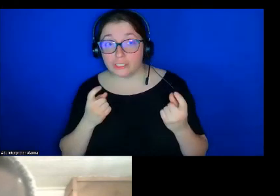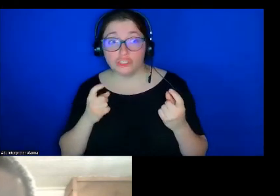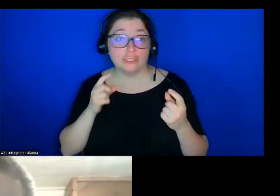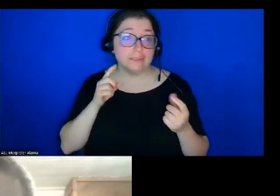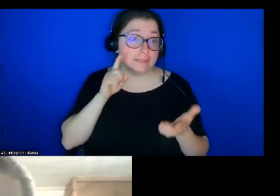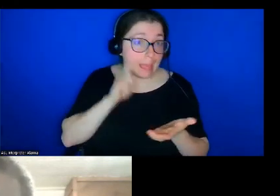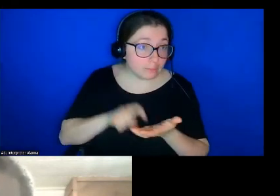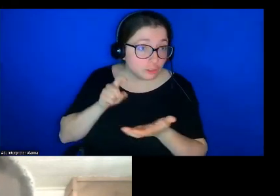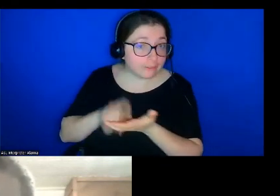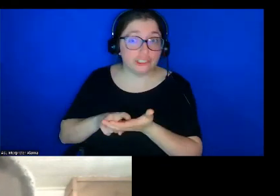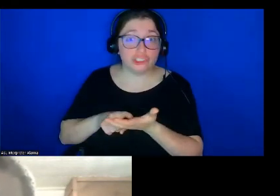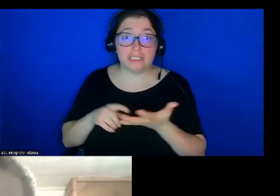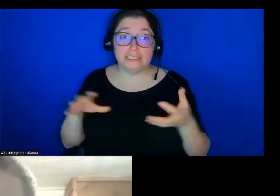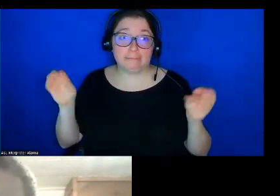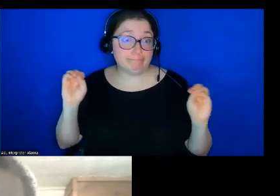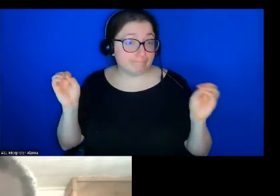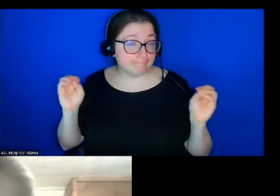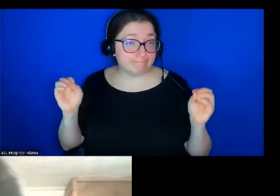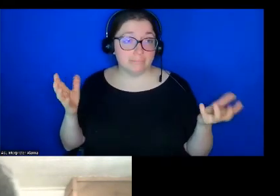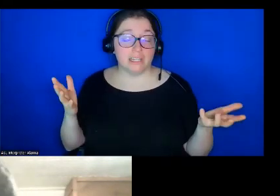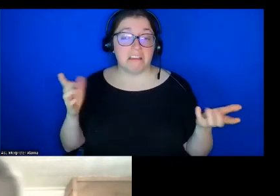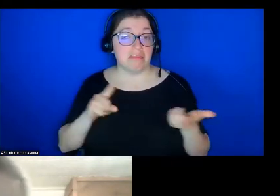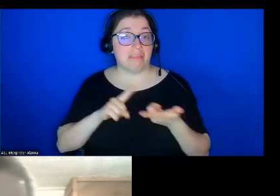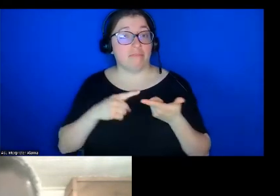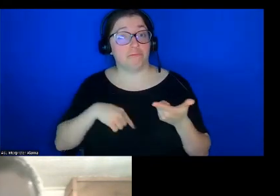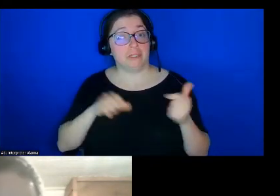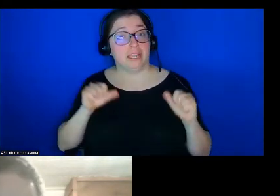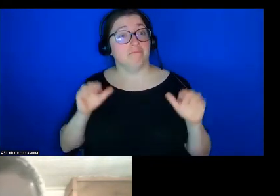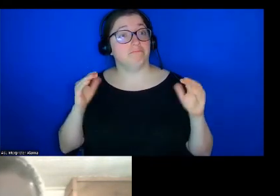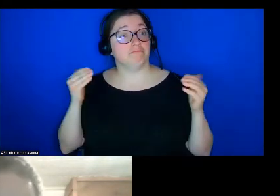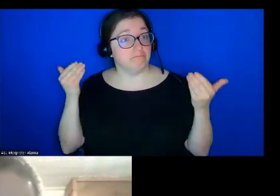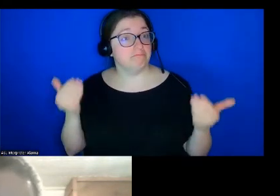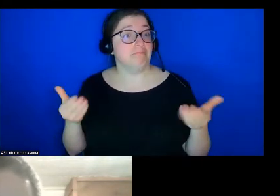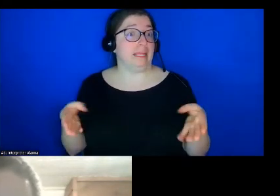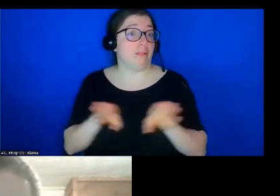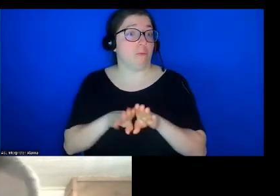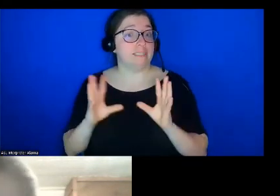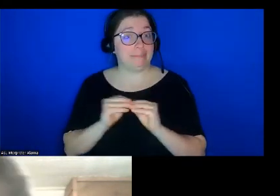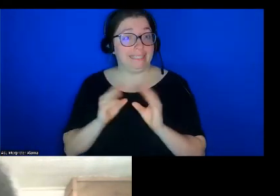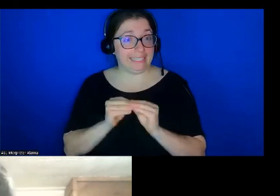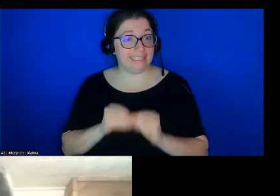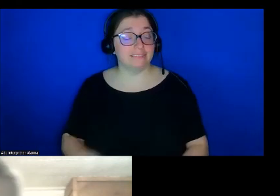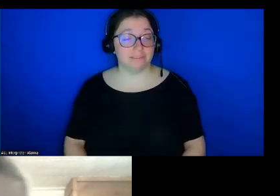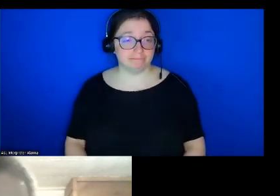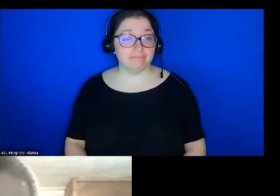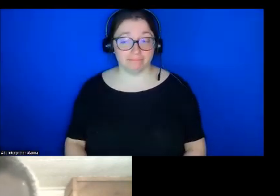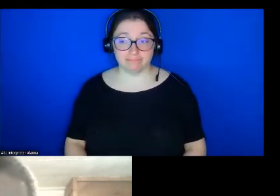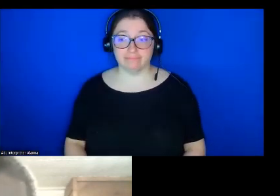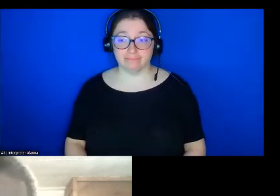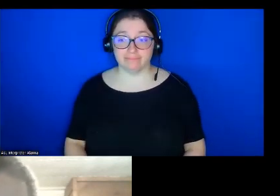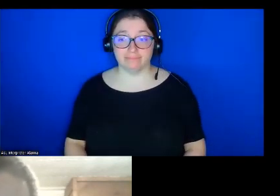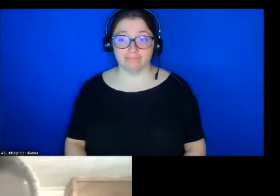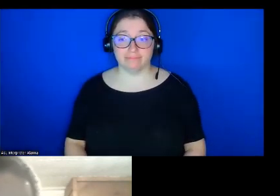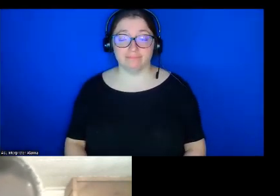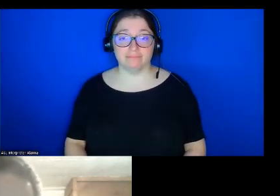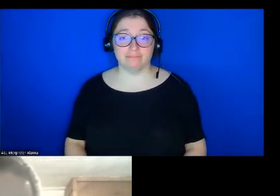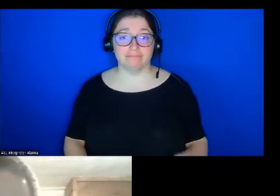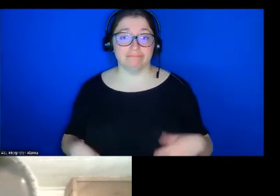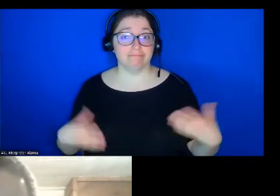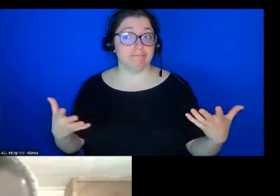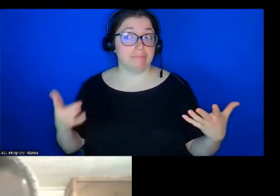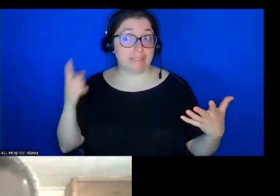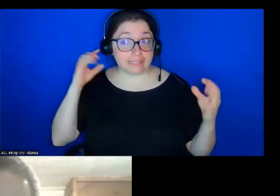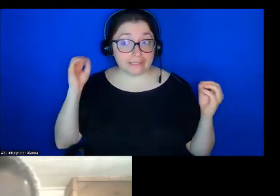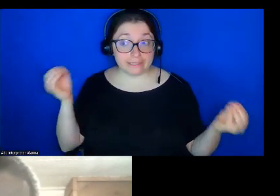uh i think we can uh move on to close the meeting um hearing none